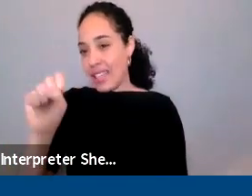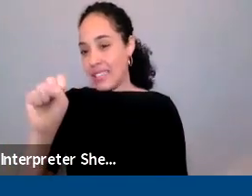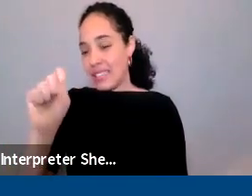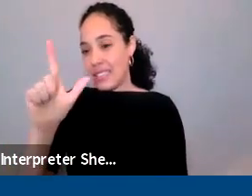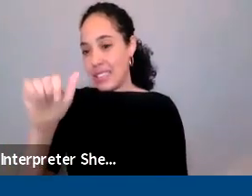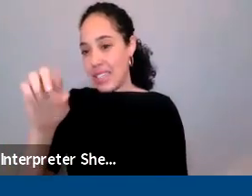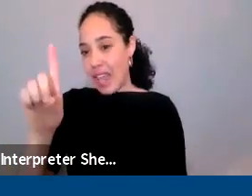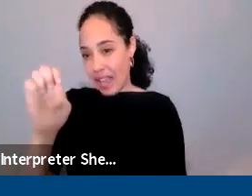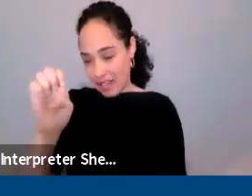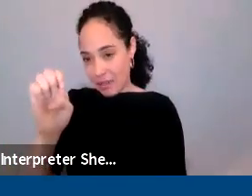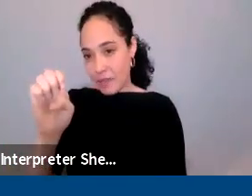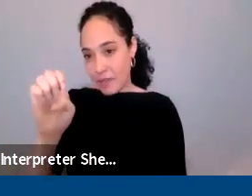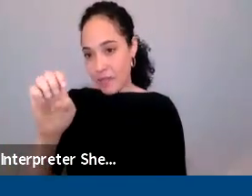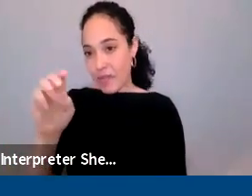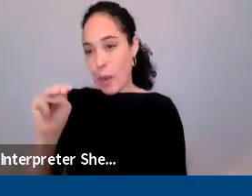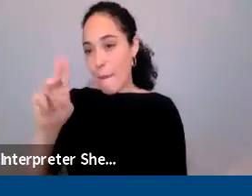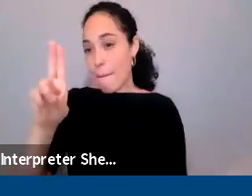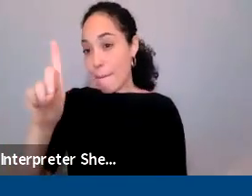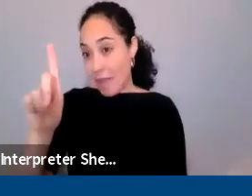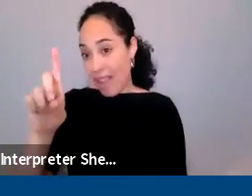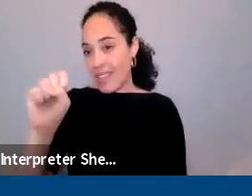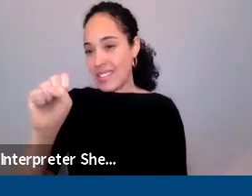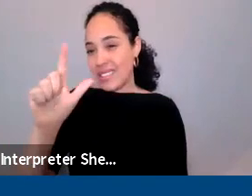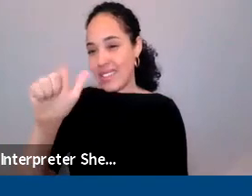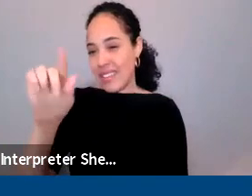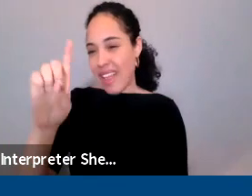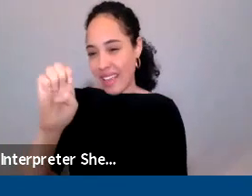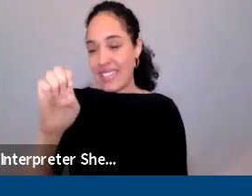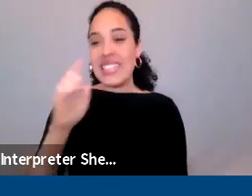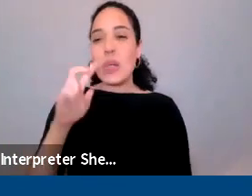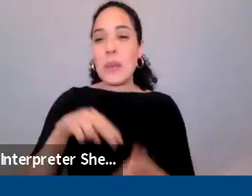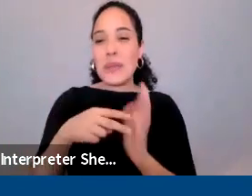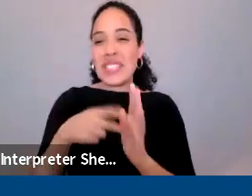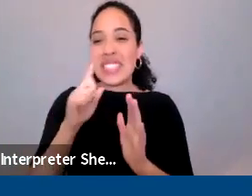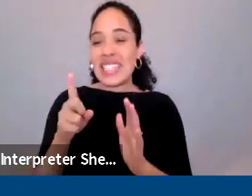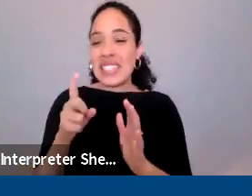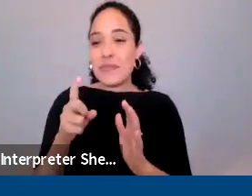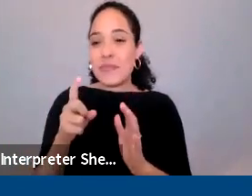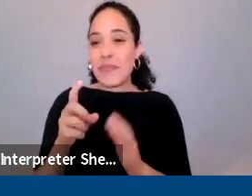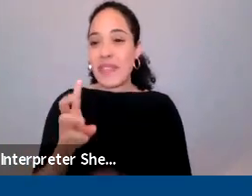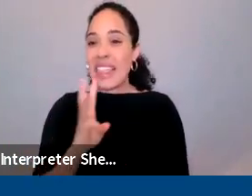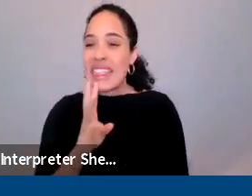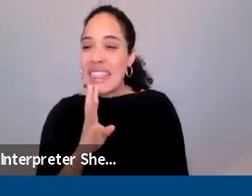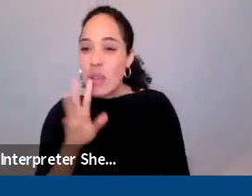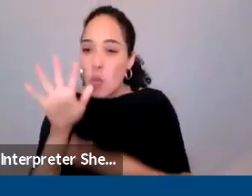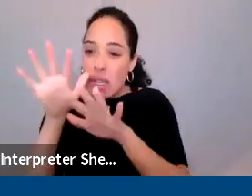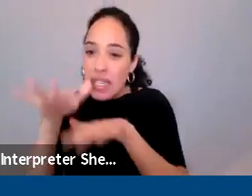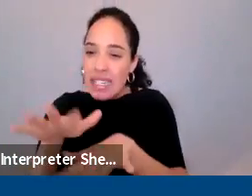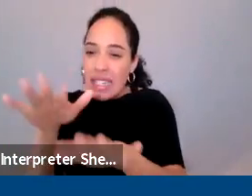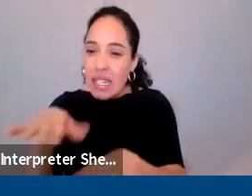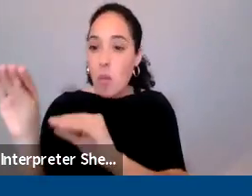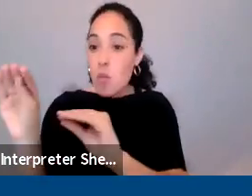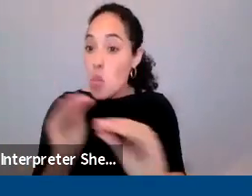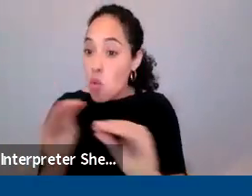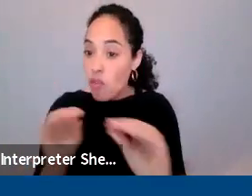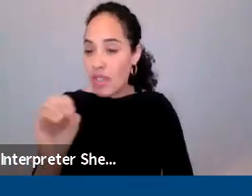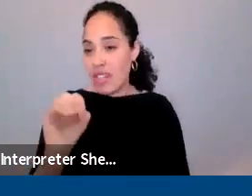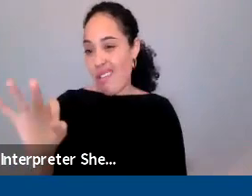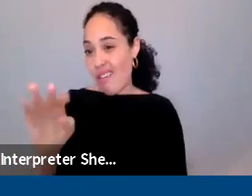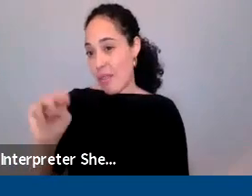really the liquid movement of the mud, and it can have boulders in it, but they're being moved by